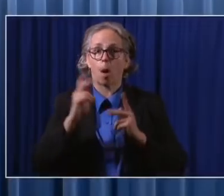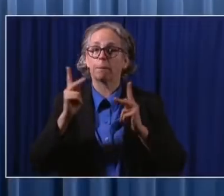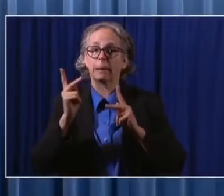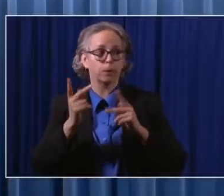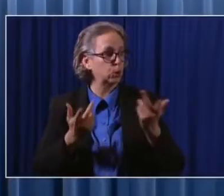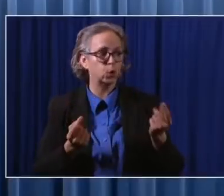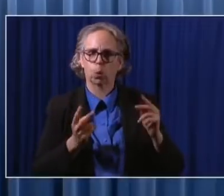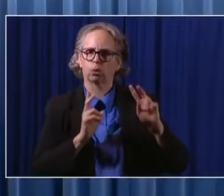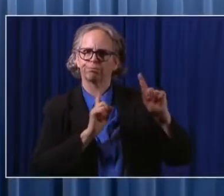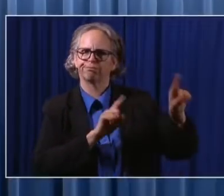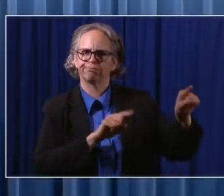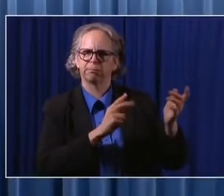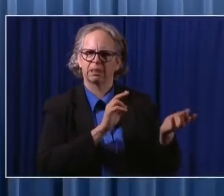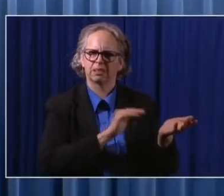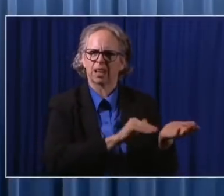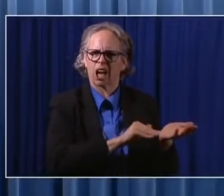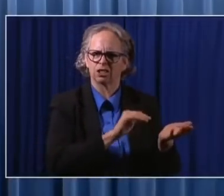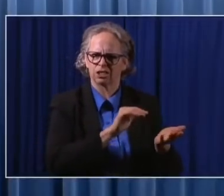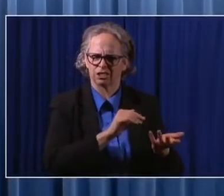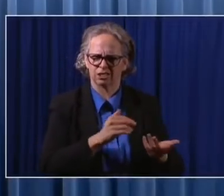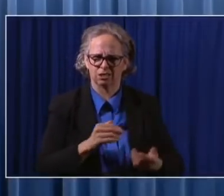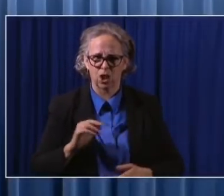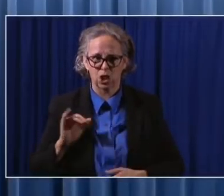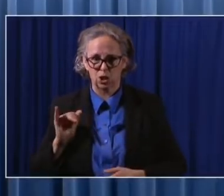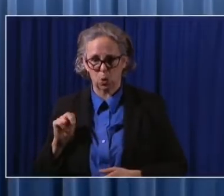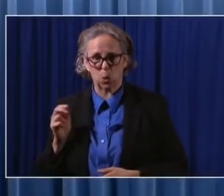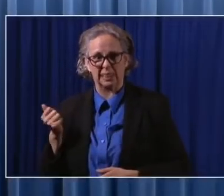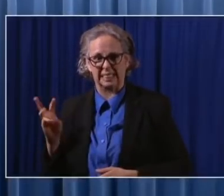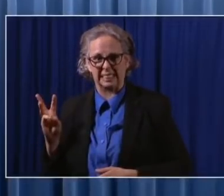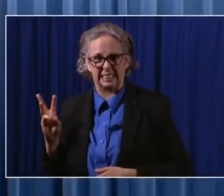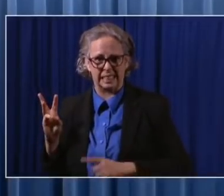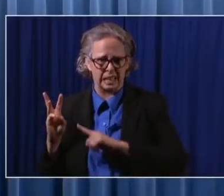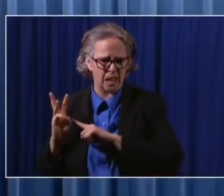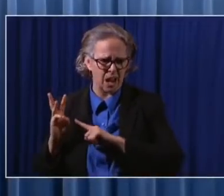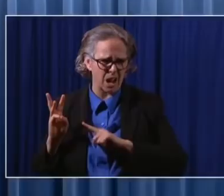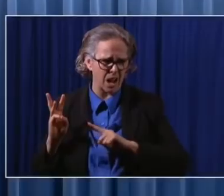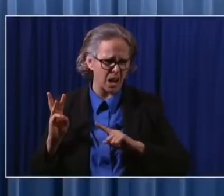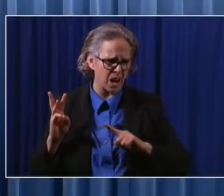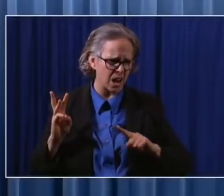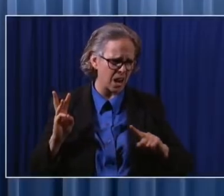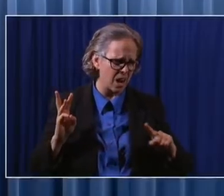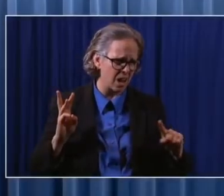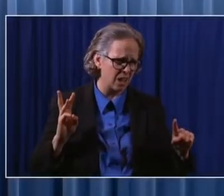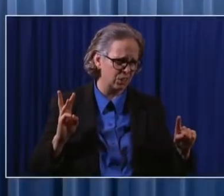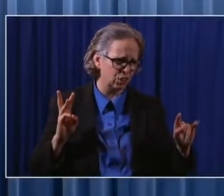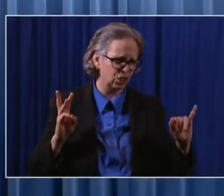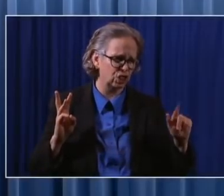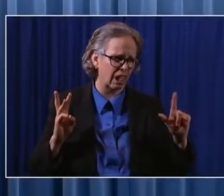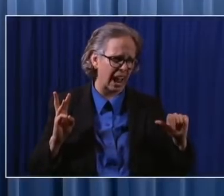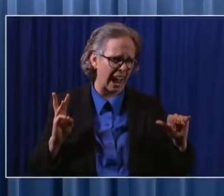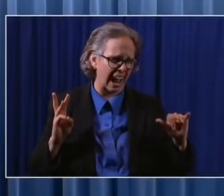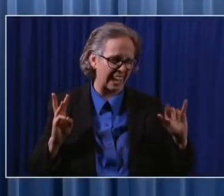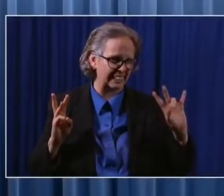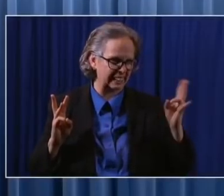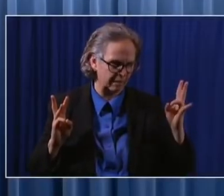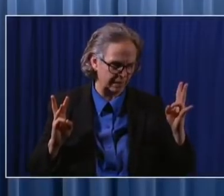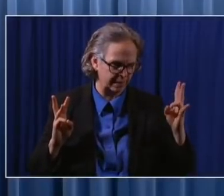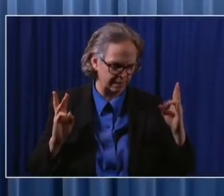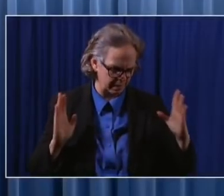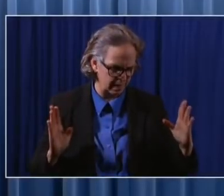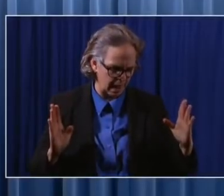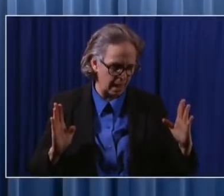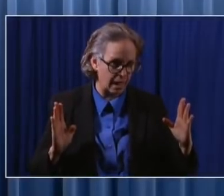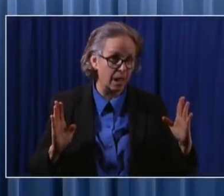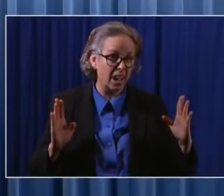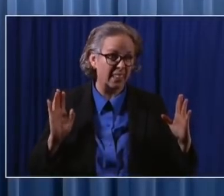with COVID-19 between June 16th and between June 16th and July 7th. The average